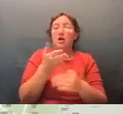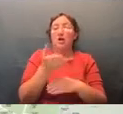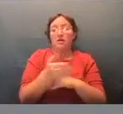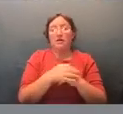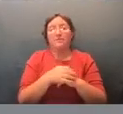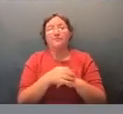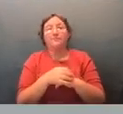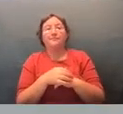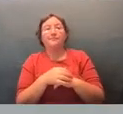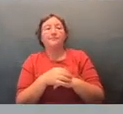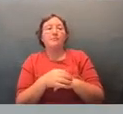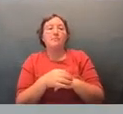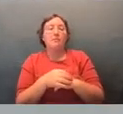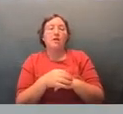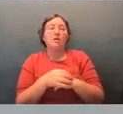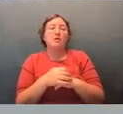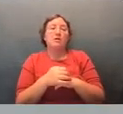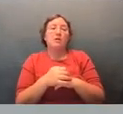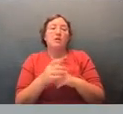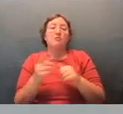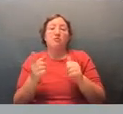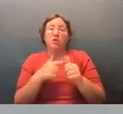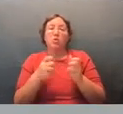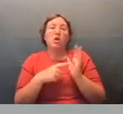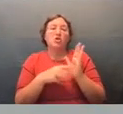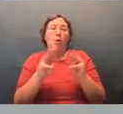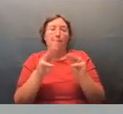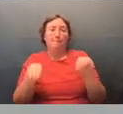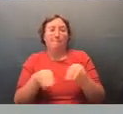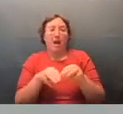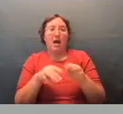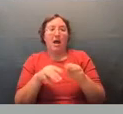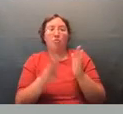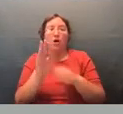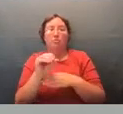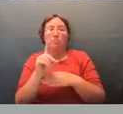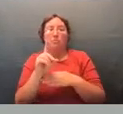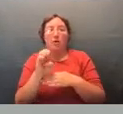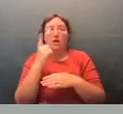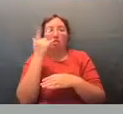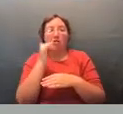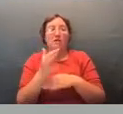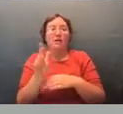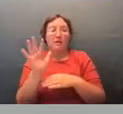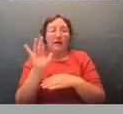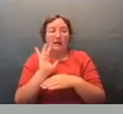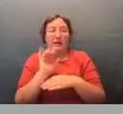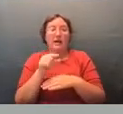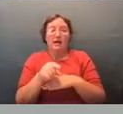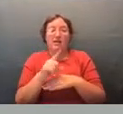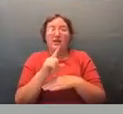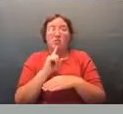But before we jump down into the state park, here's a map of what Bodie looked like back in the day. And this was